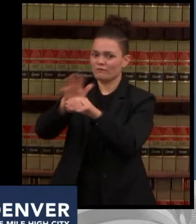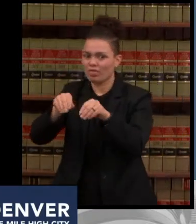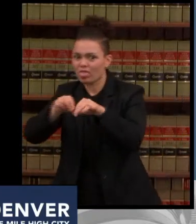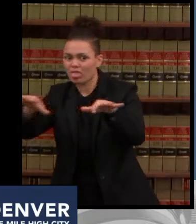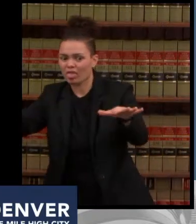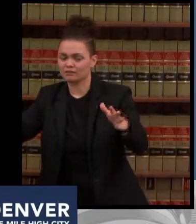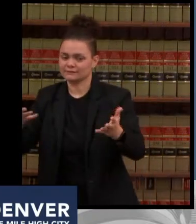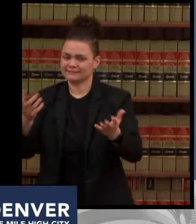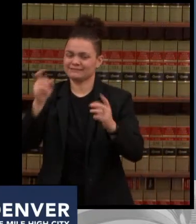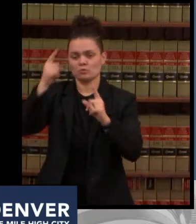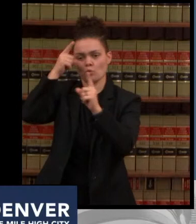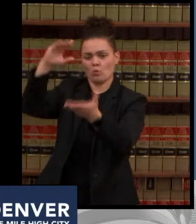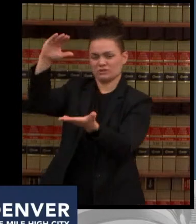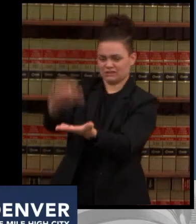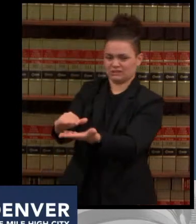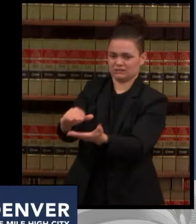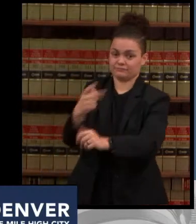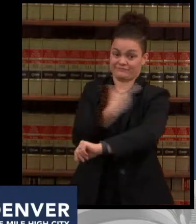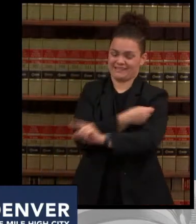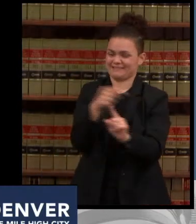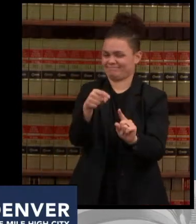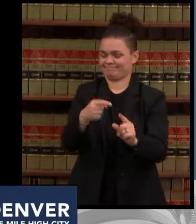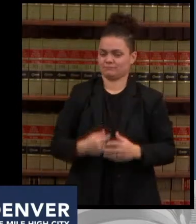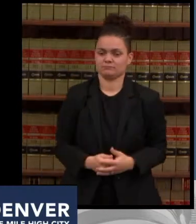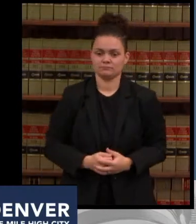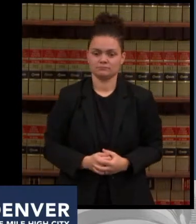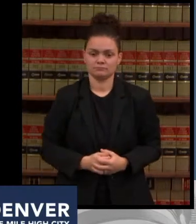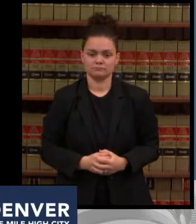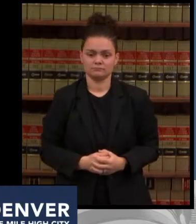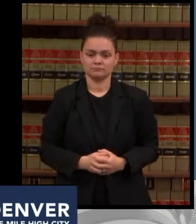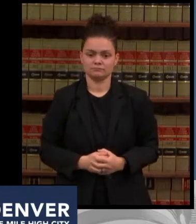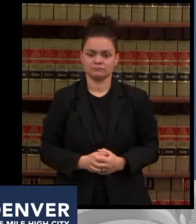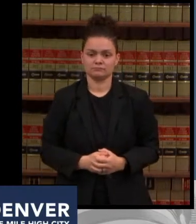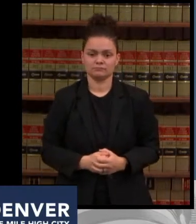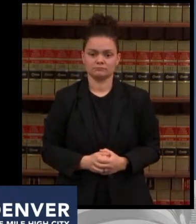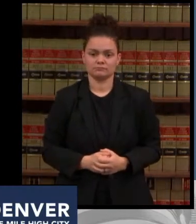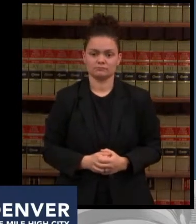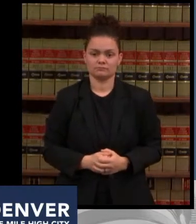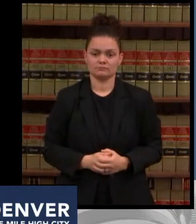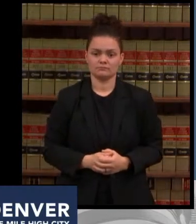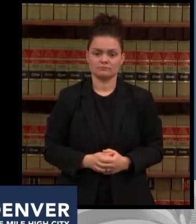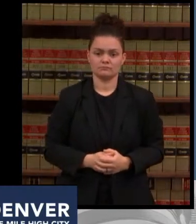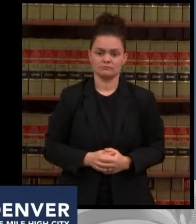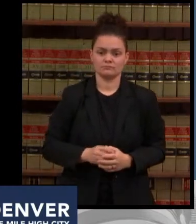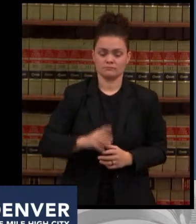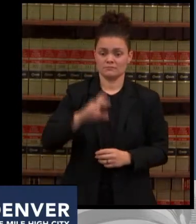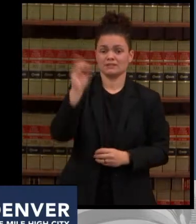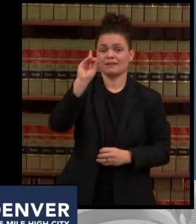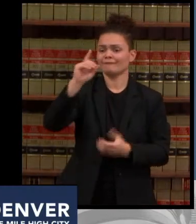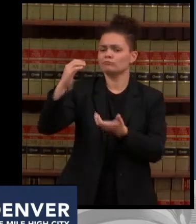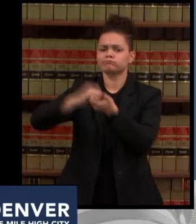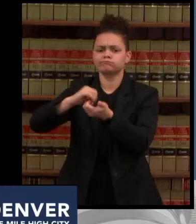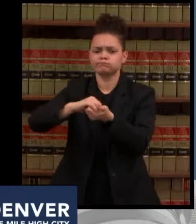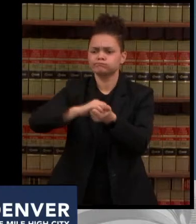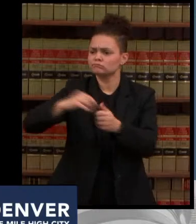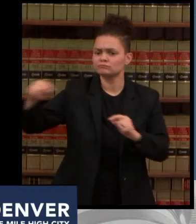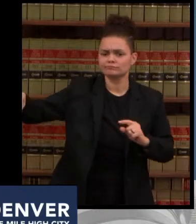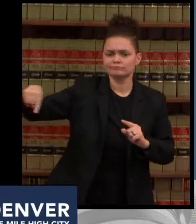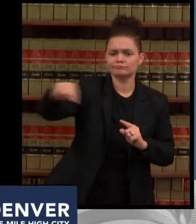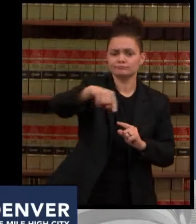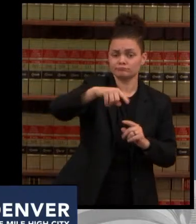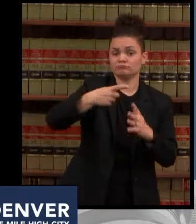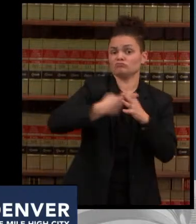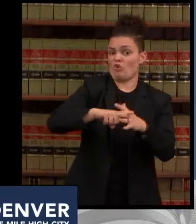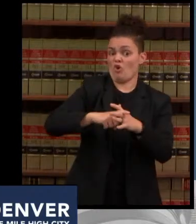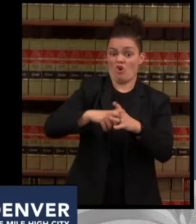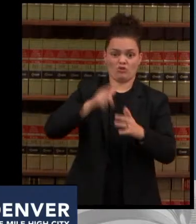in Denver, and in close alignment with regional partners, effective tomorrow, everyone age